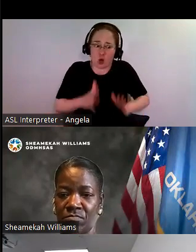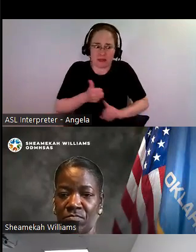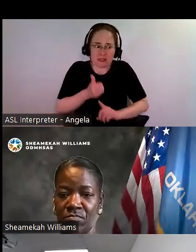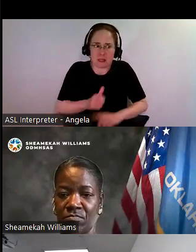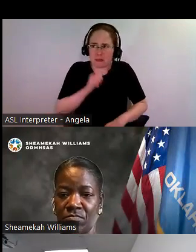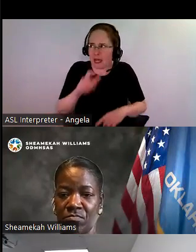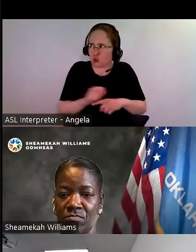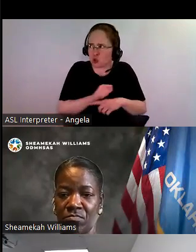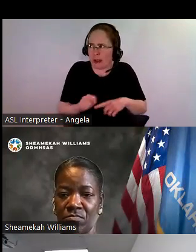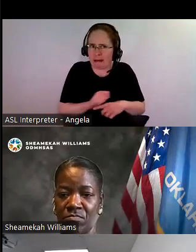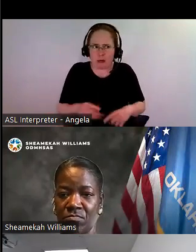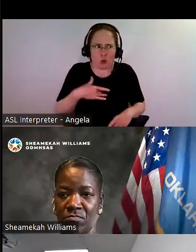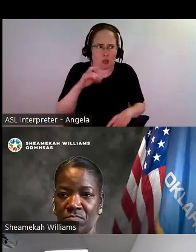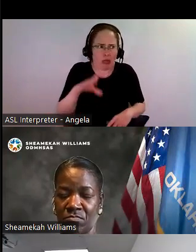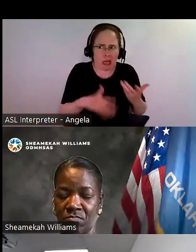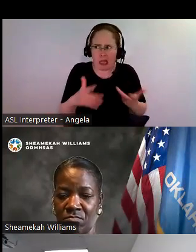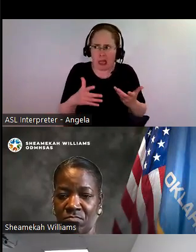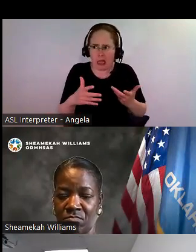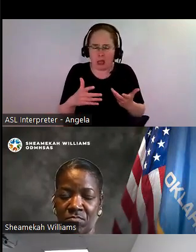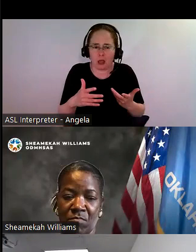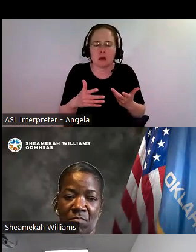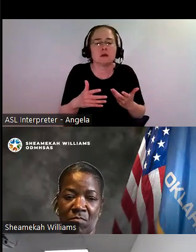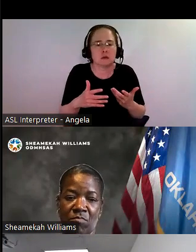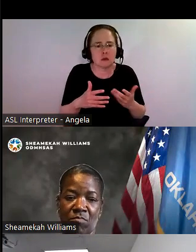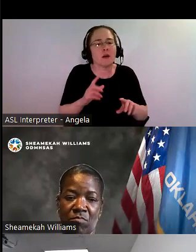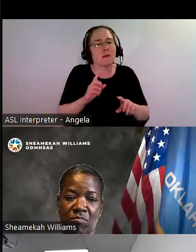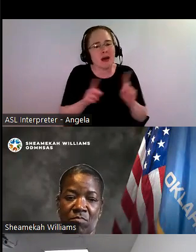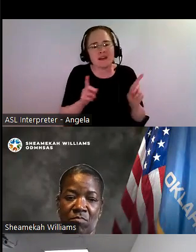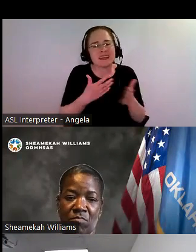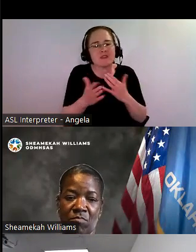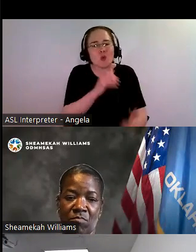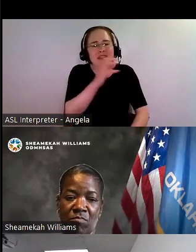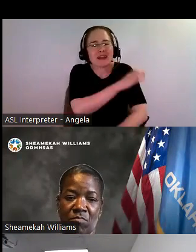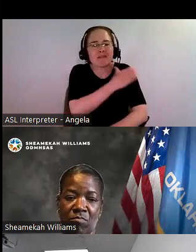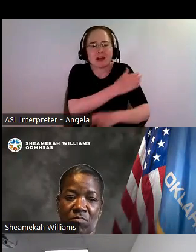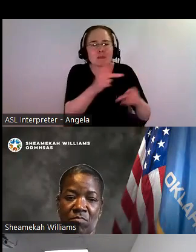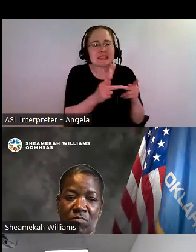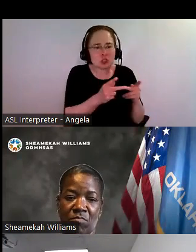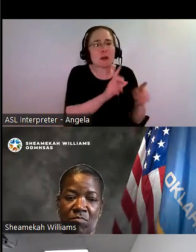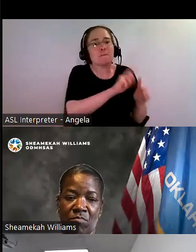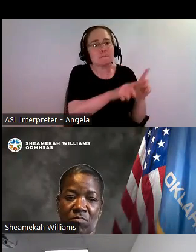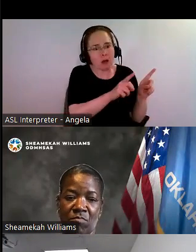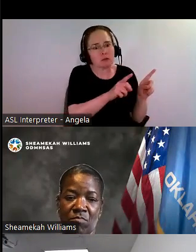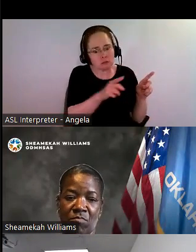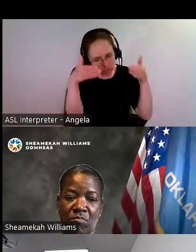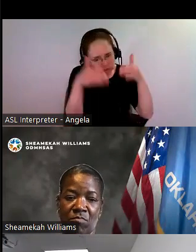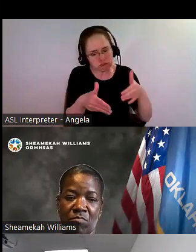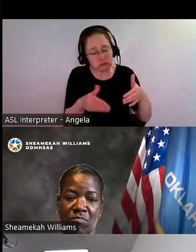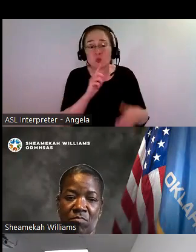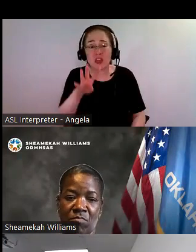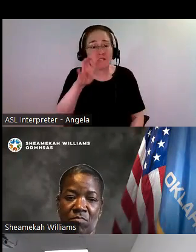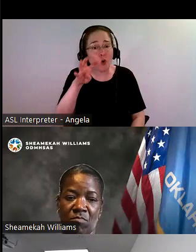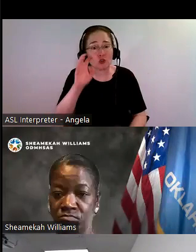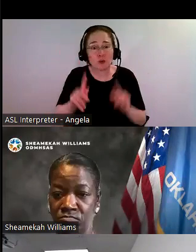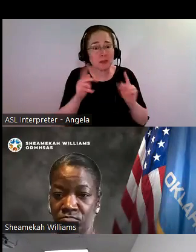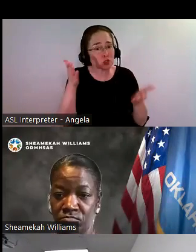like to do as much. And so even them taking this non-clinical position, and then they're being laser focused, because really it's 400 people that we